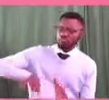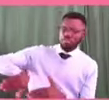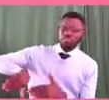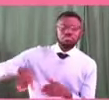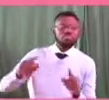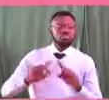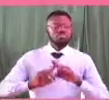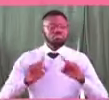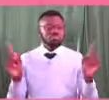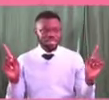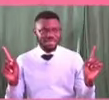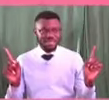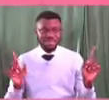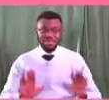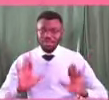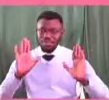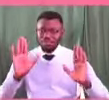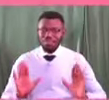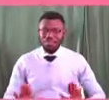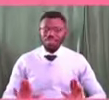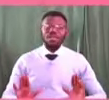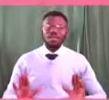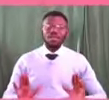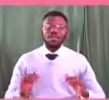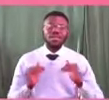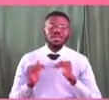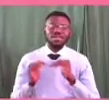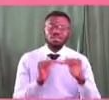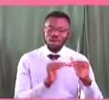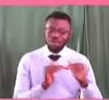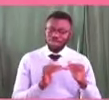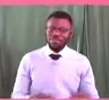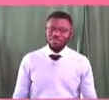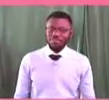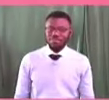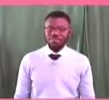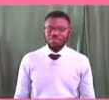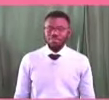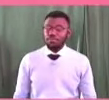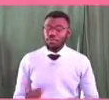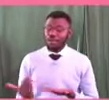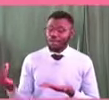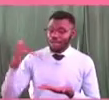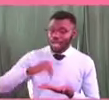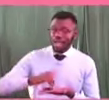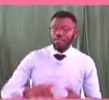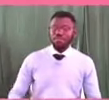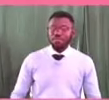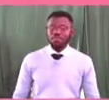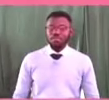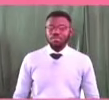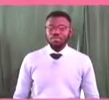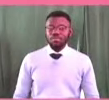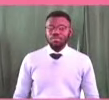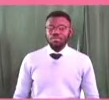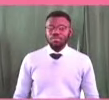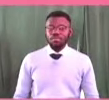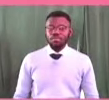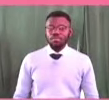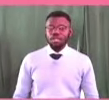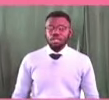immensely critical demographics. Again, as I